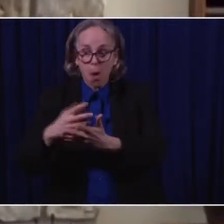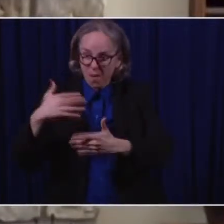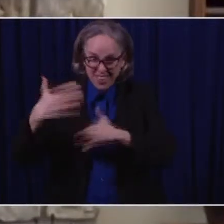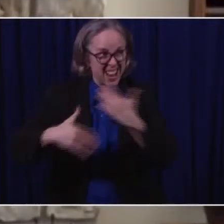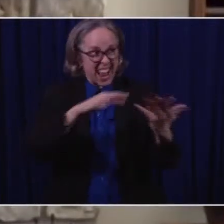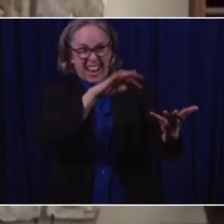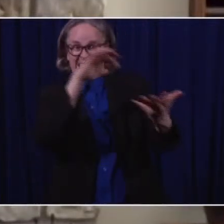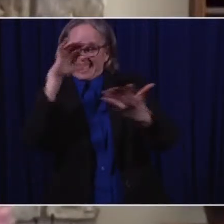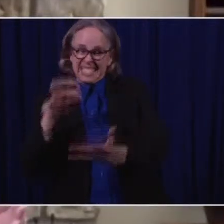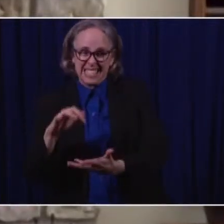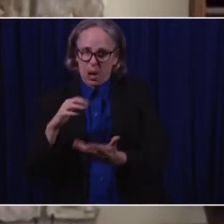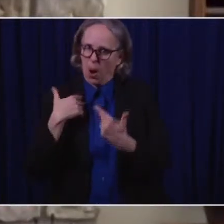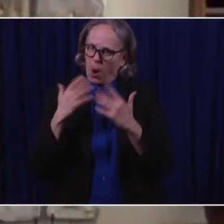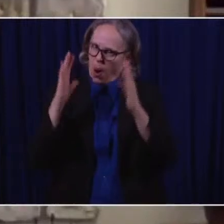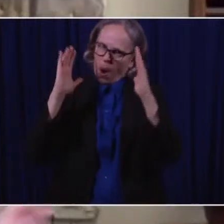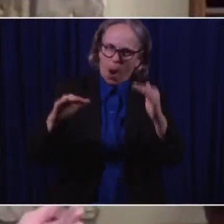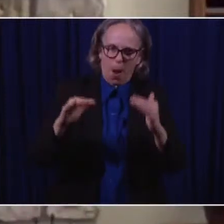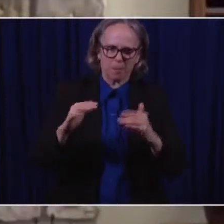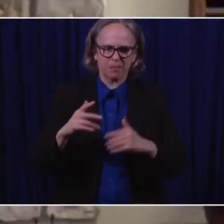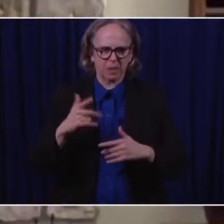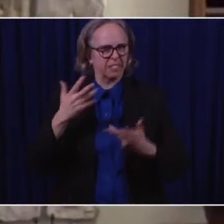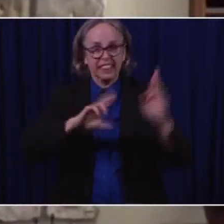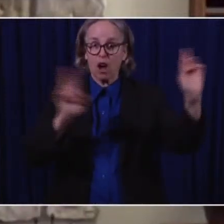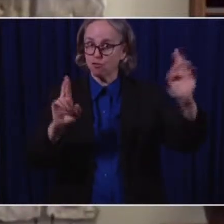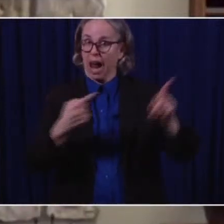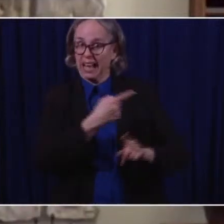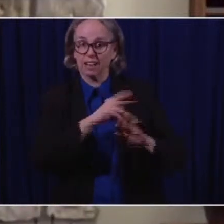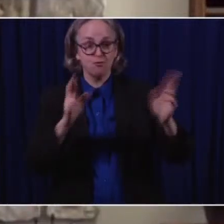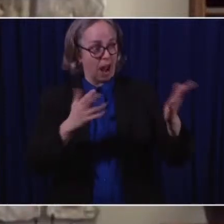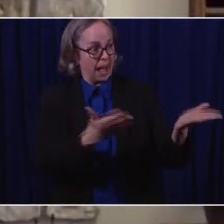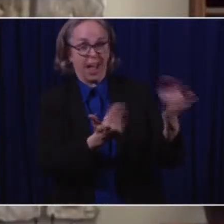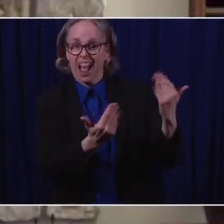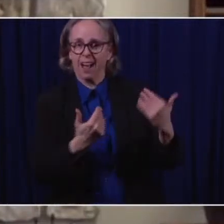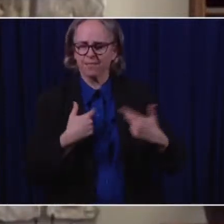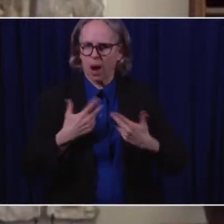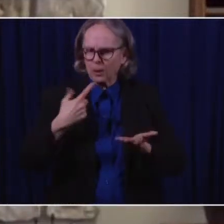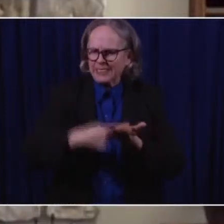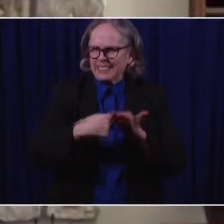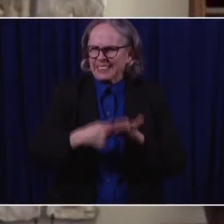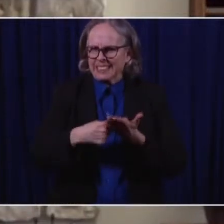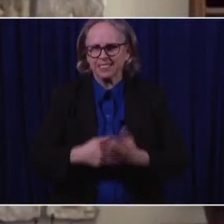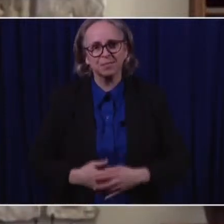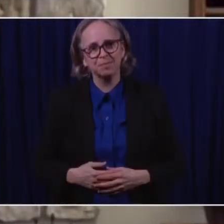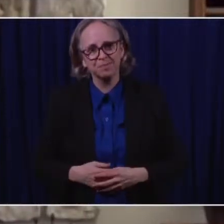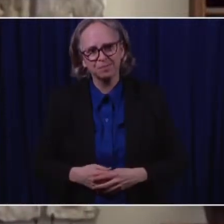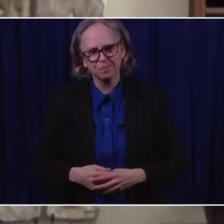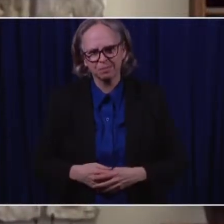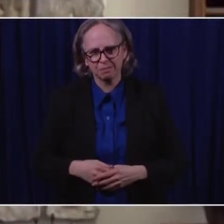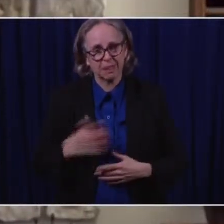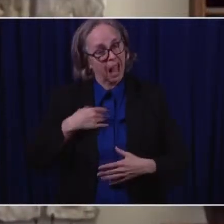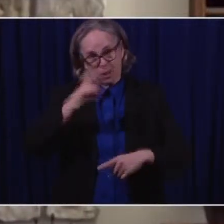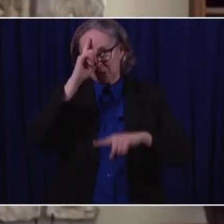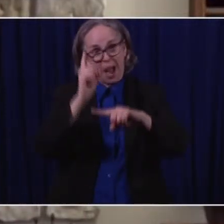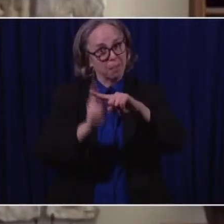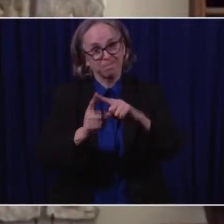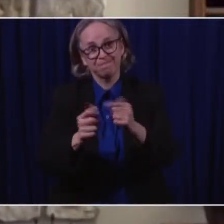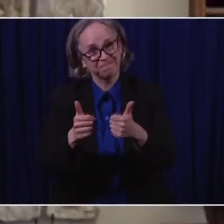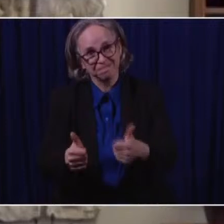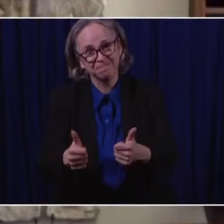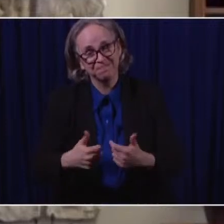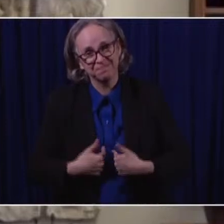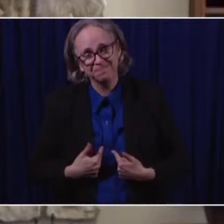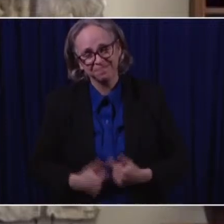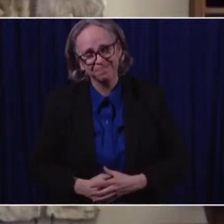And once it's approved, they're ready. They told us they're ready to ship. So we're optimistic we're going to be able to reach